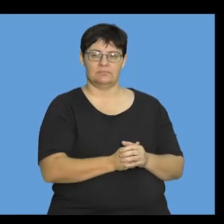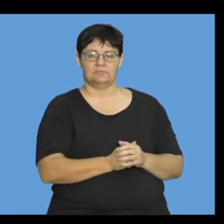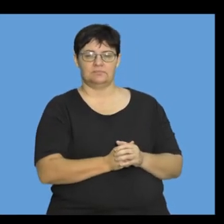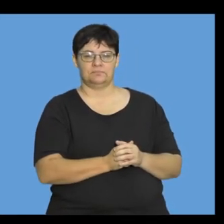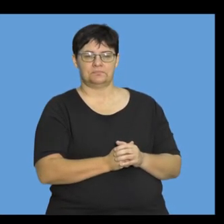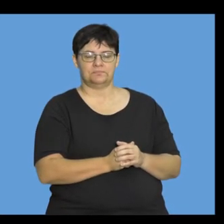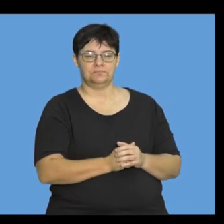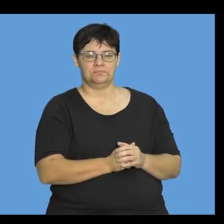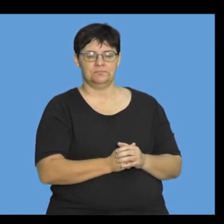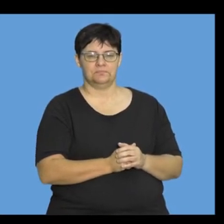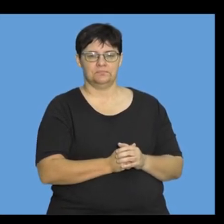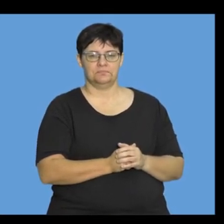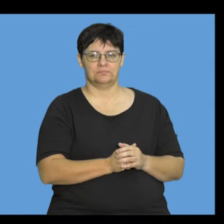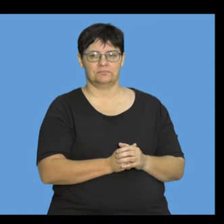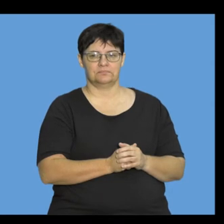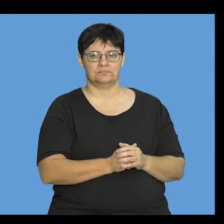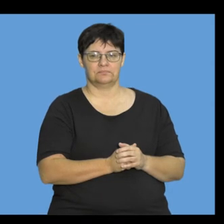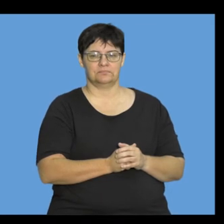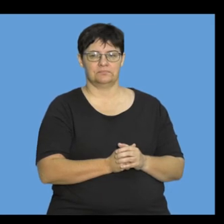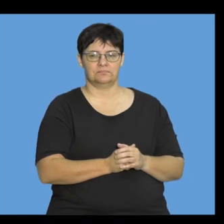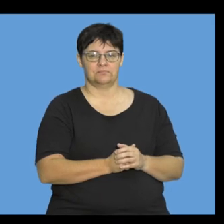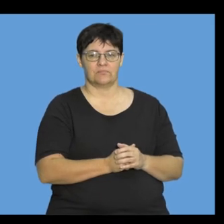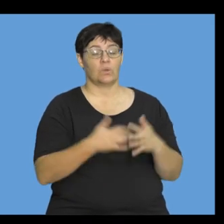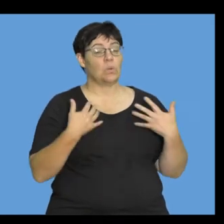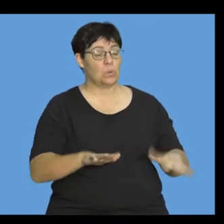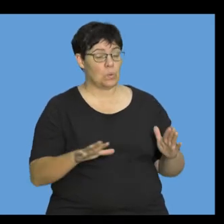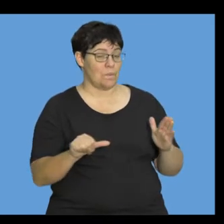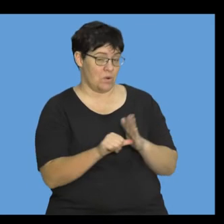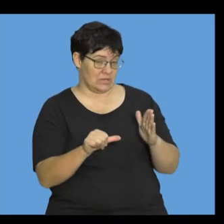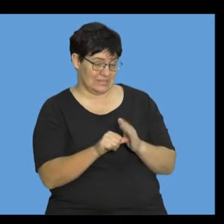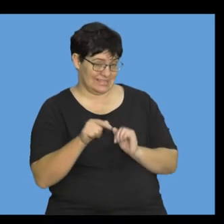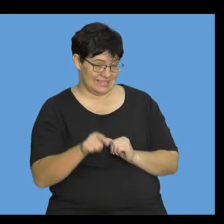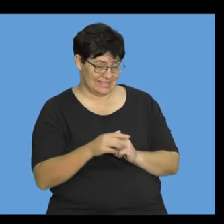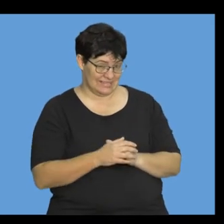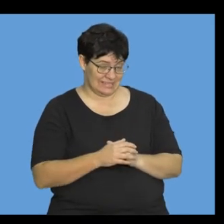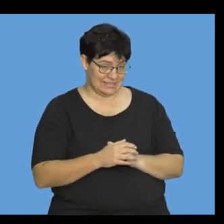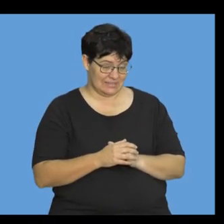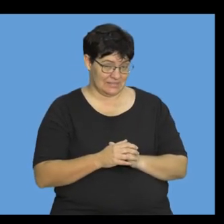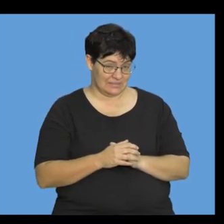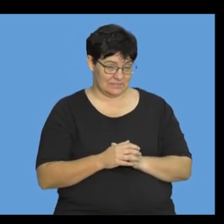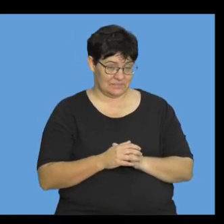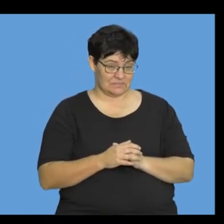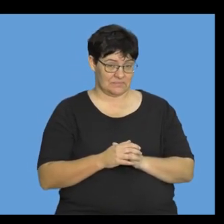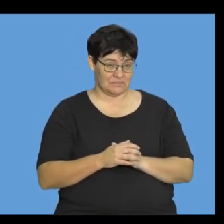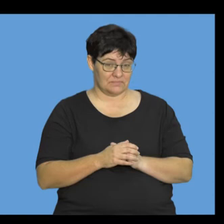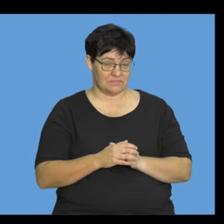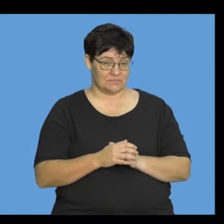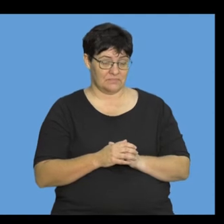go. Right. So guys, very, very important part, the next one over